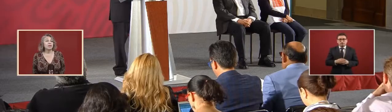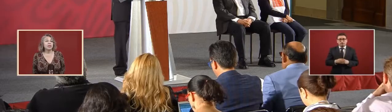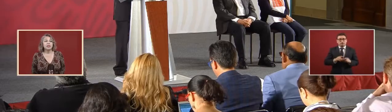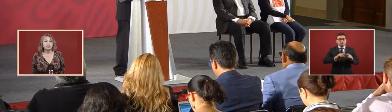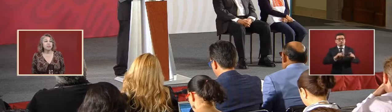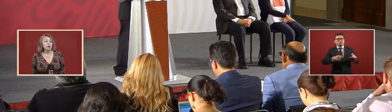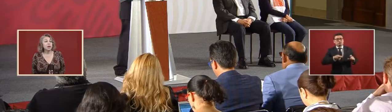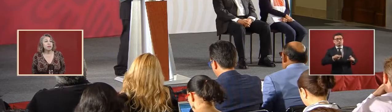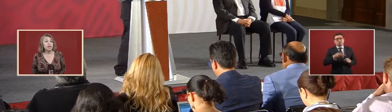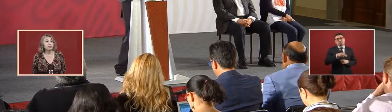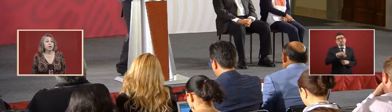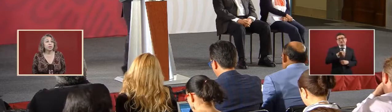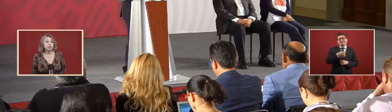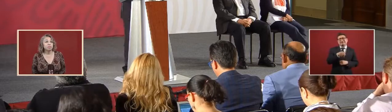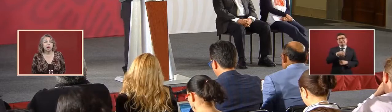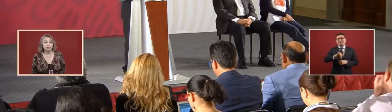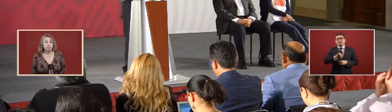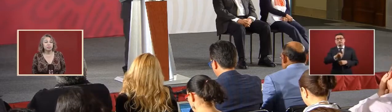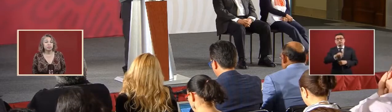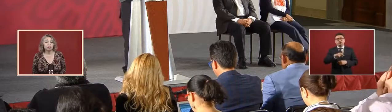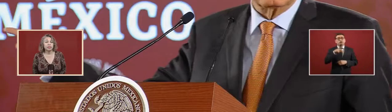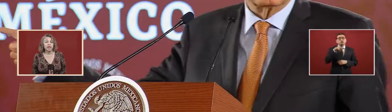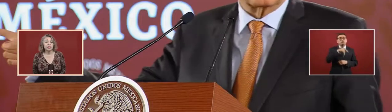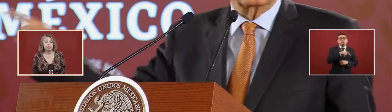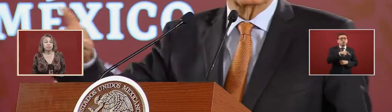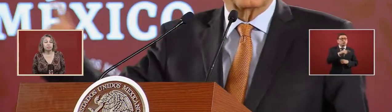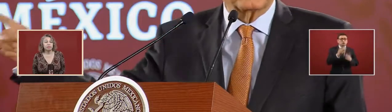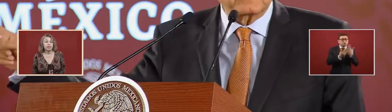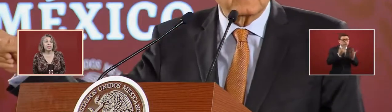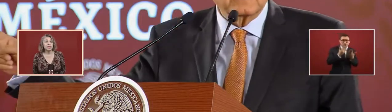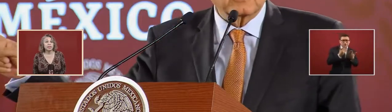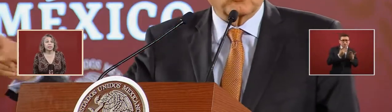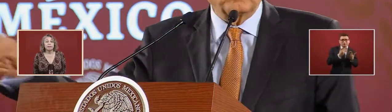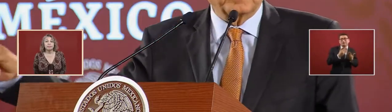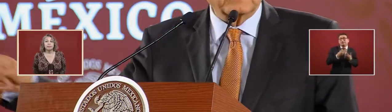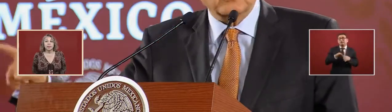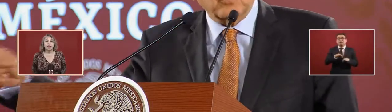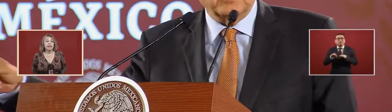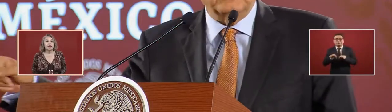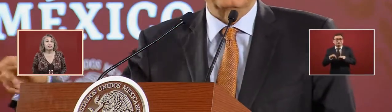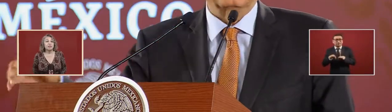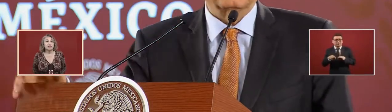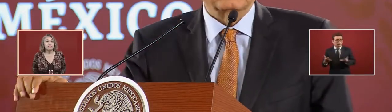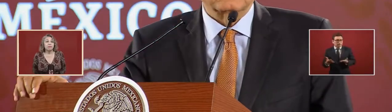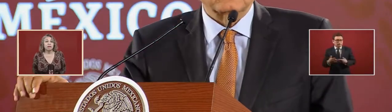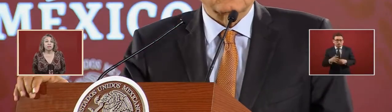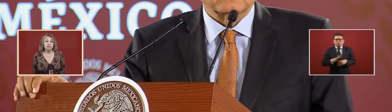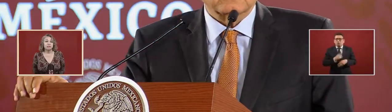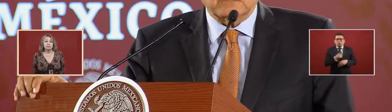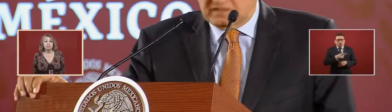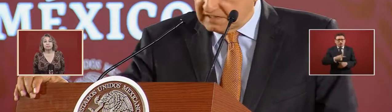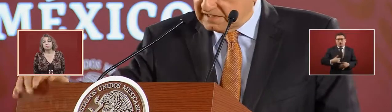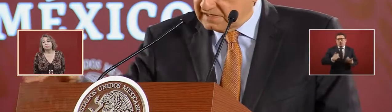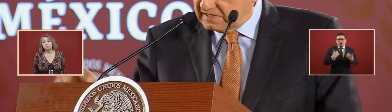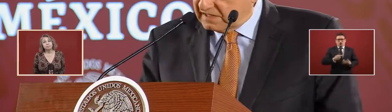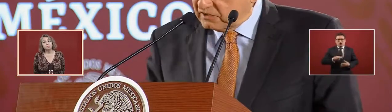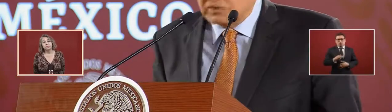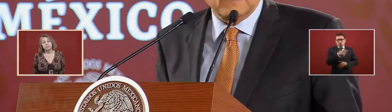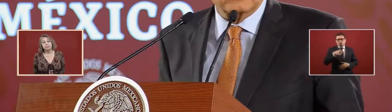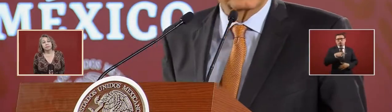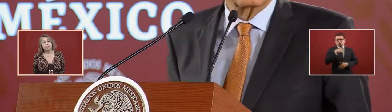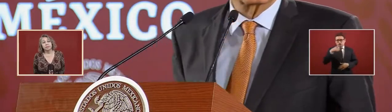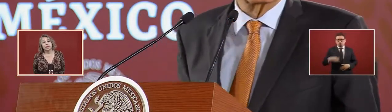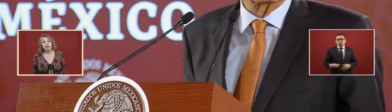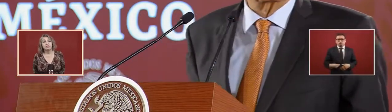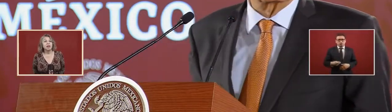All they ninis did was coin that purse, that como si fuese phrase, culpa de los jóvenes, like it was their fault el no